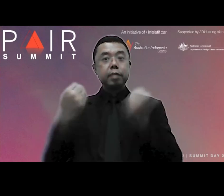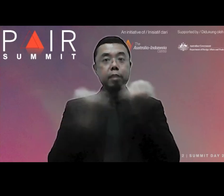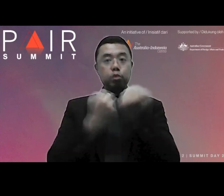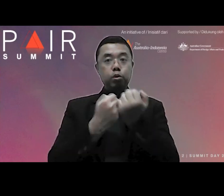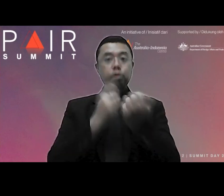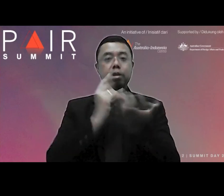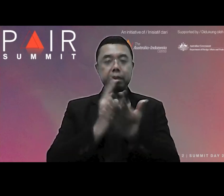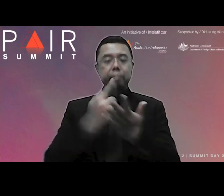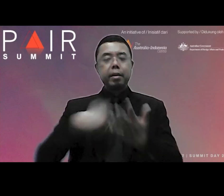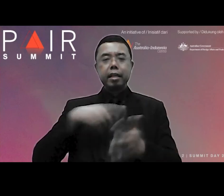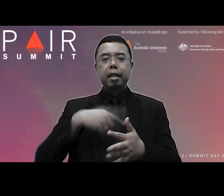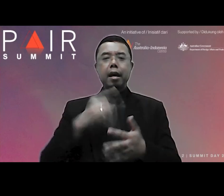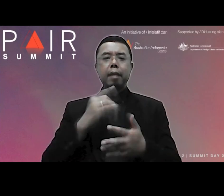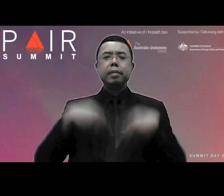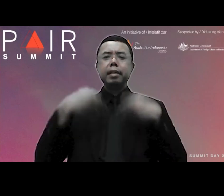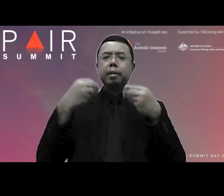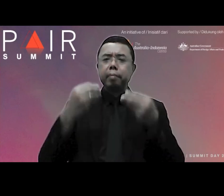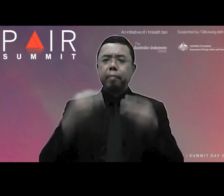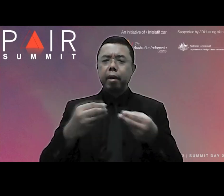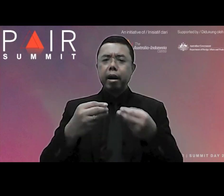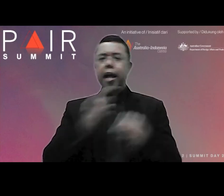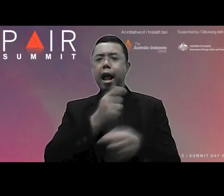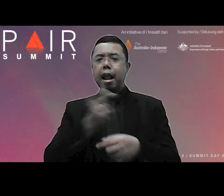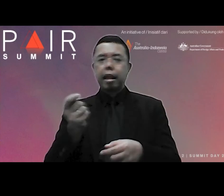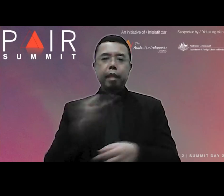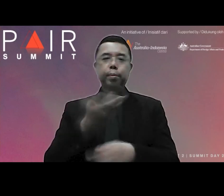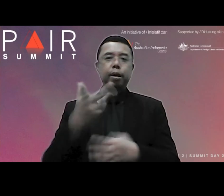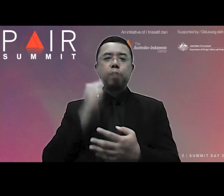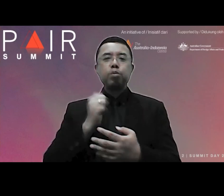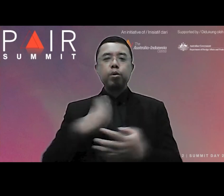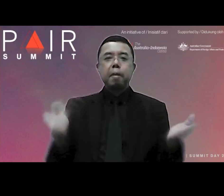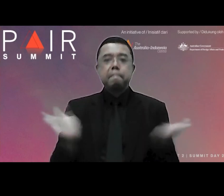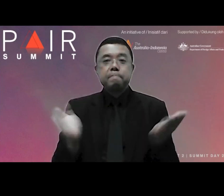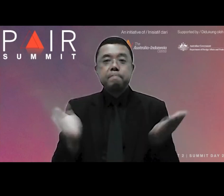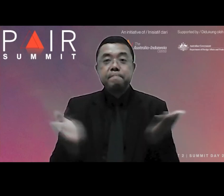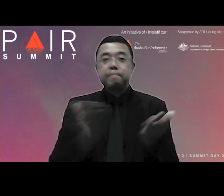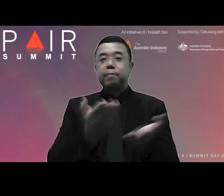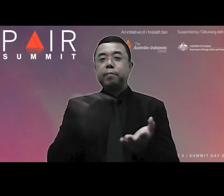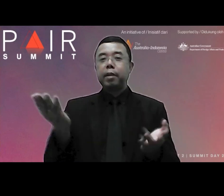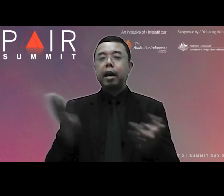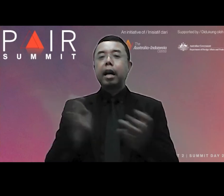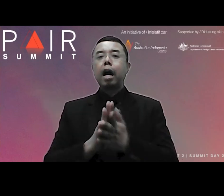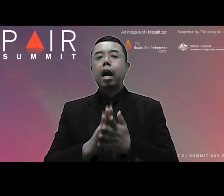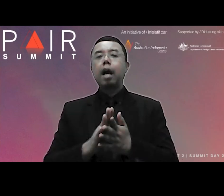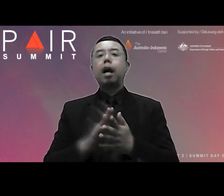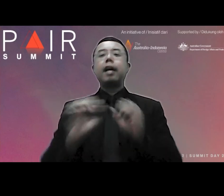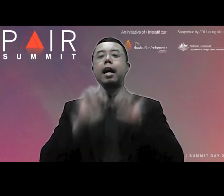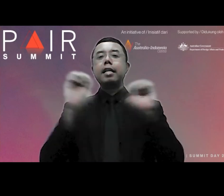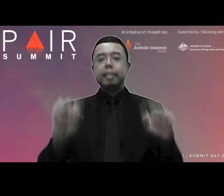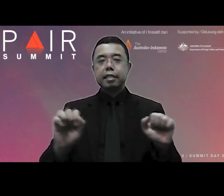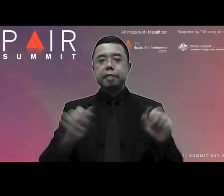can encourage them with positive and affirmational management systems. And